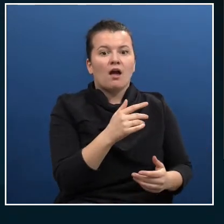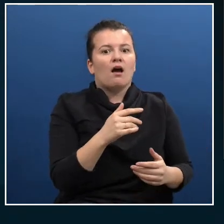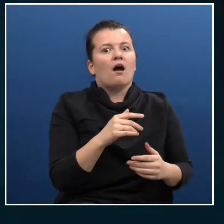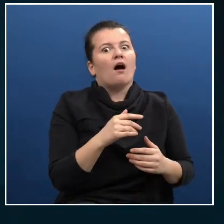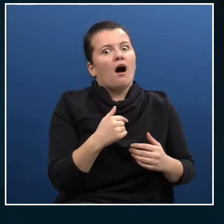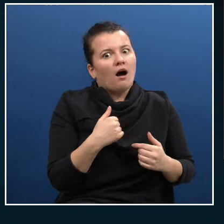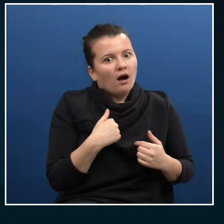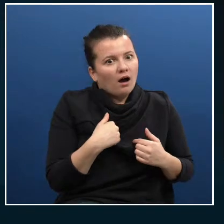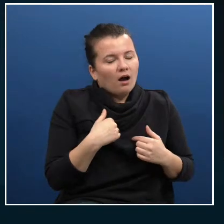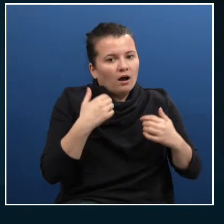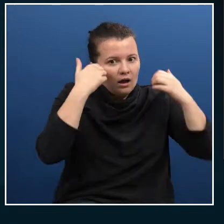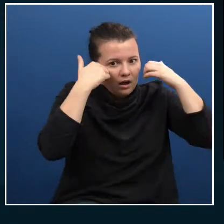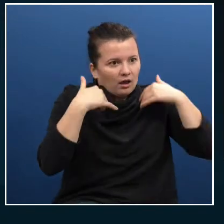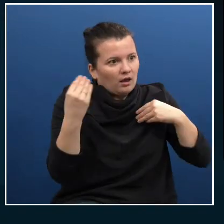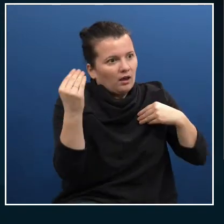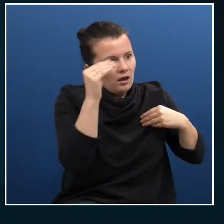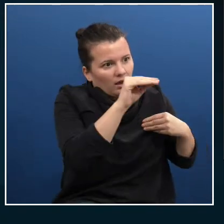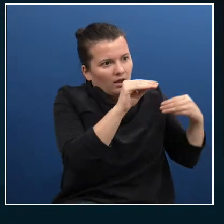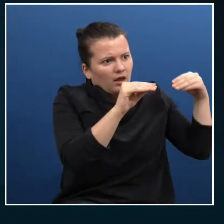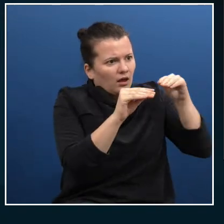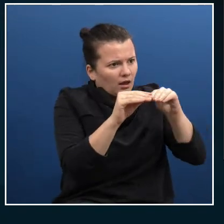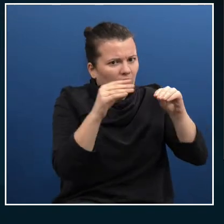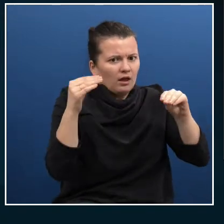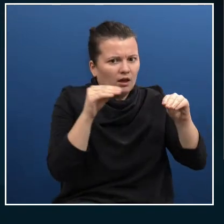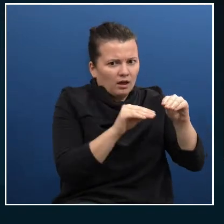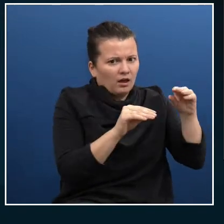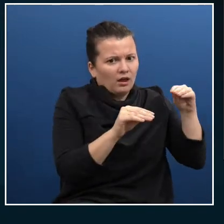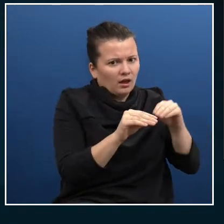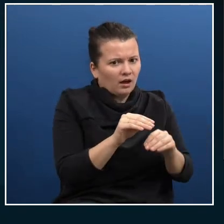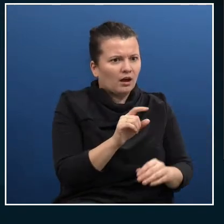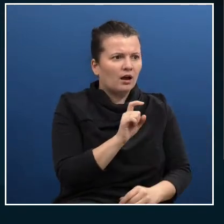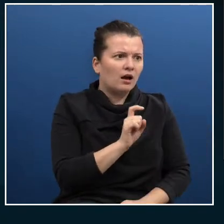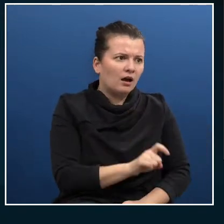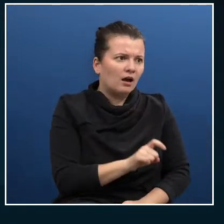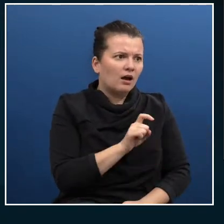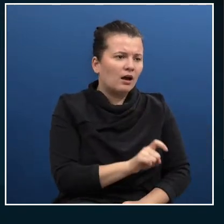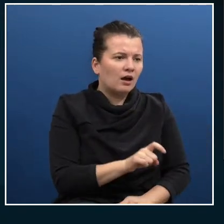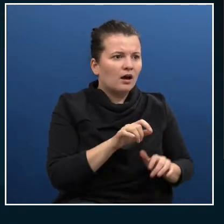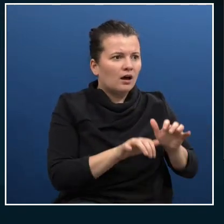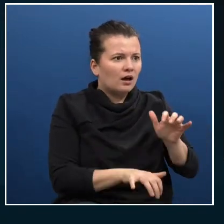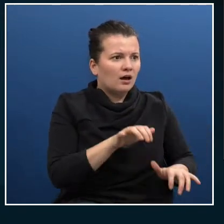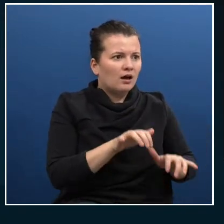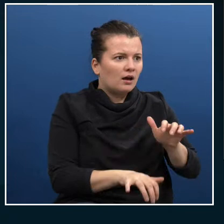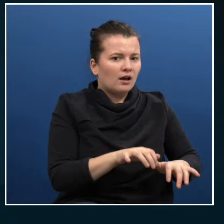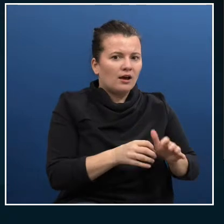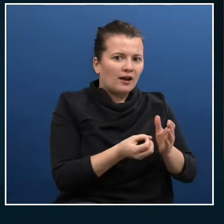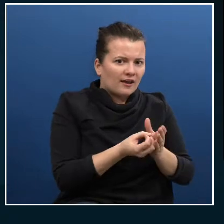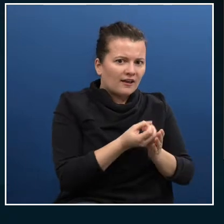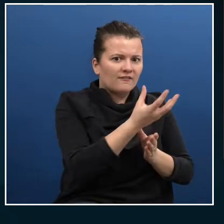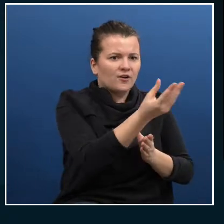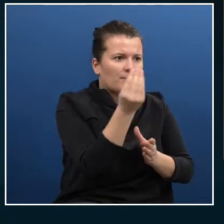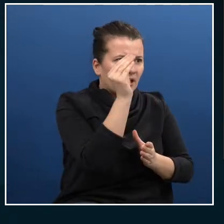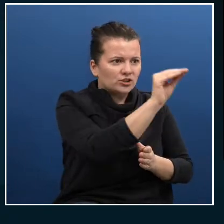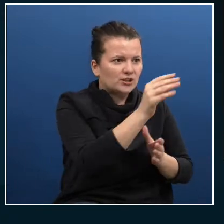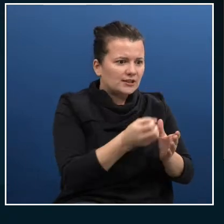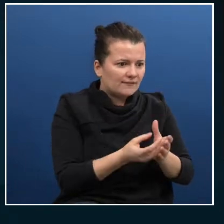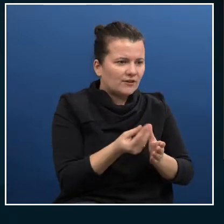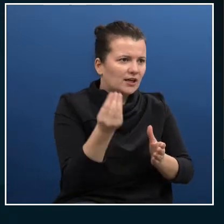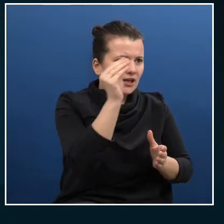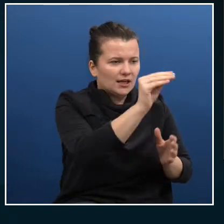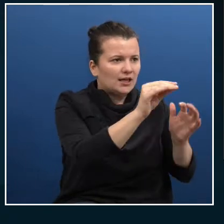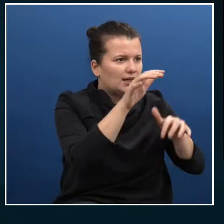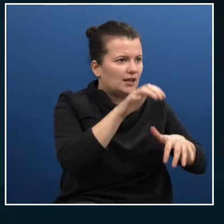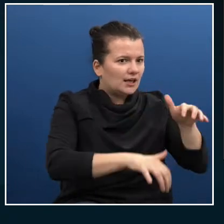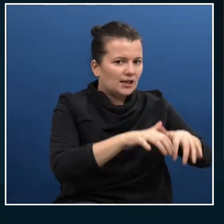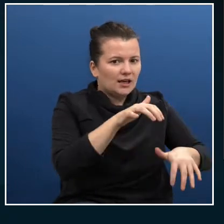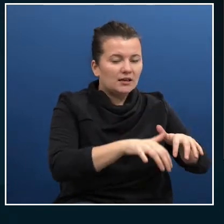or still going through all the different tabs to provide all the information to the Azure Resource Manager,